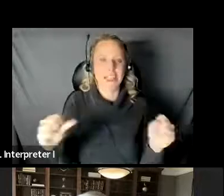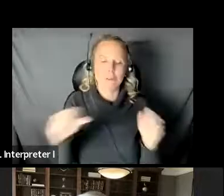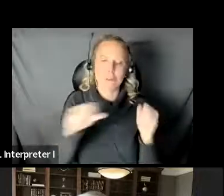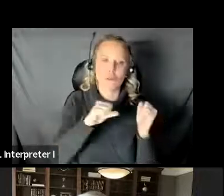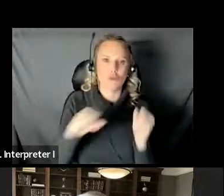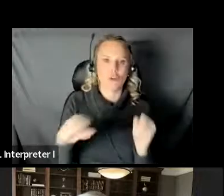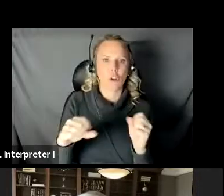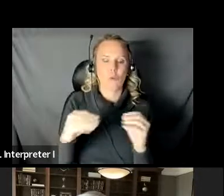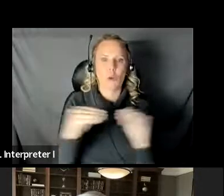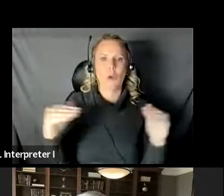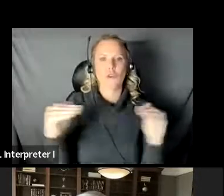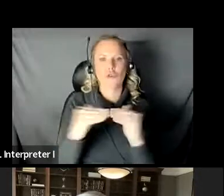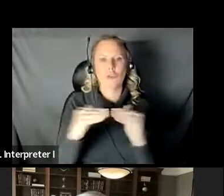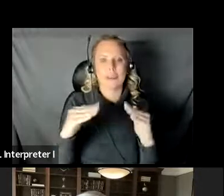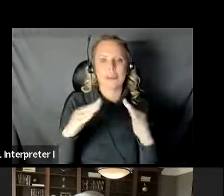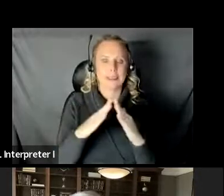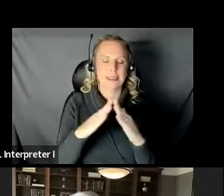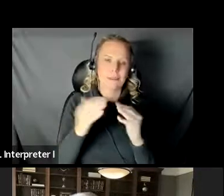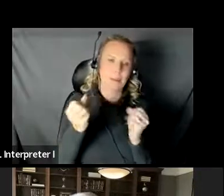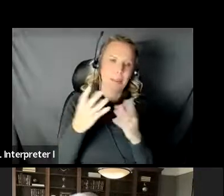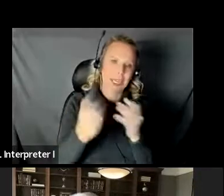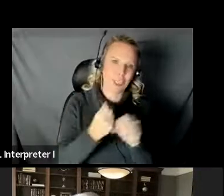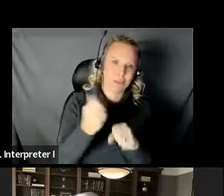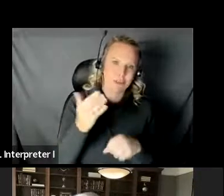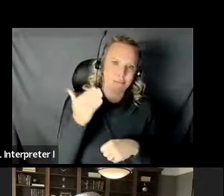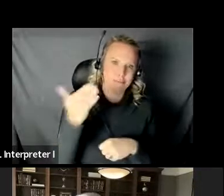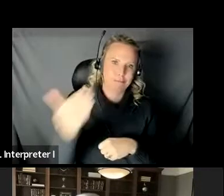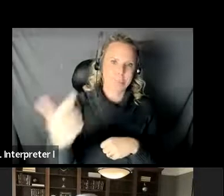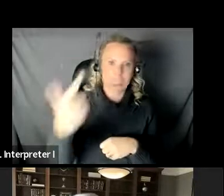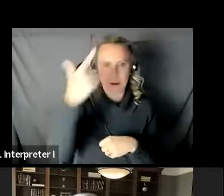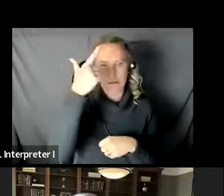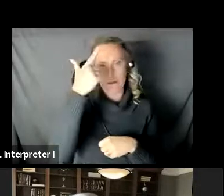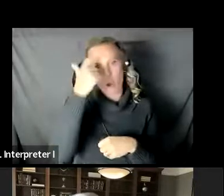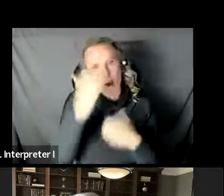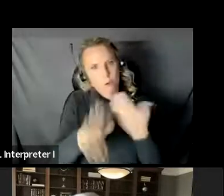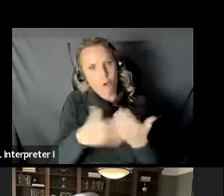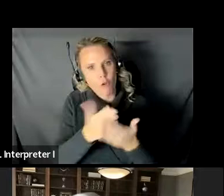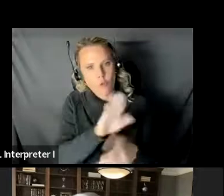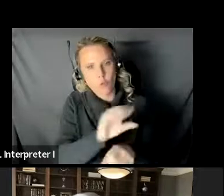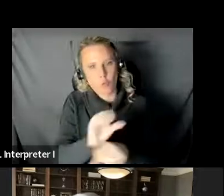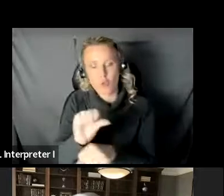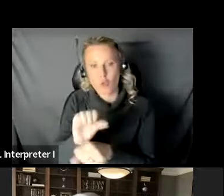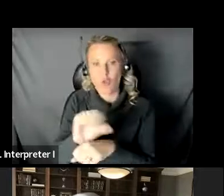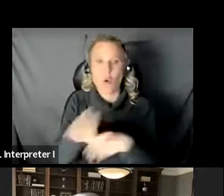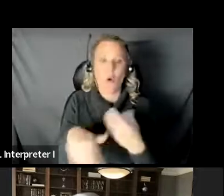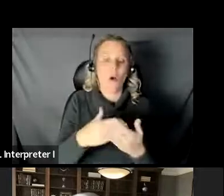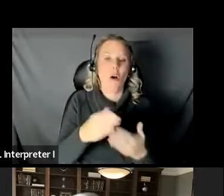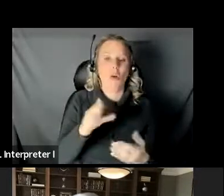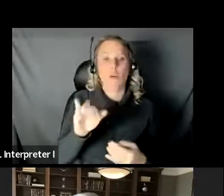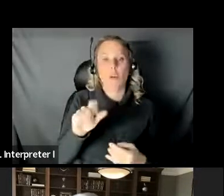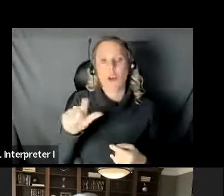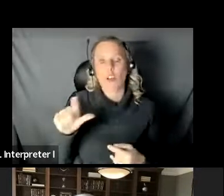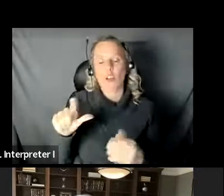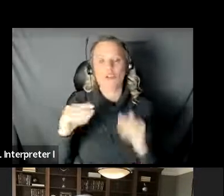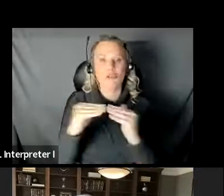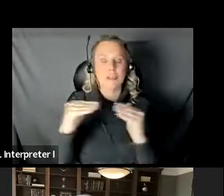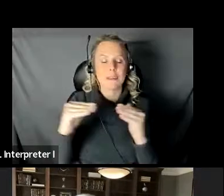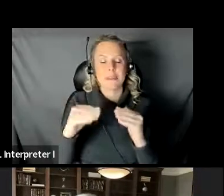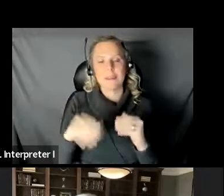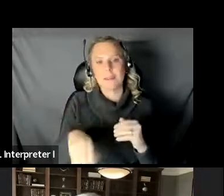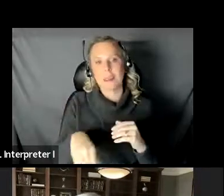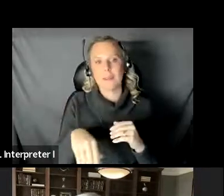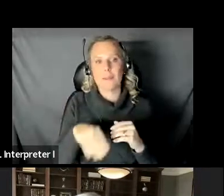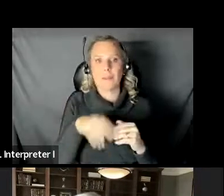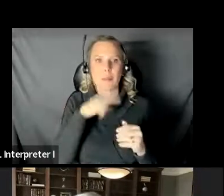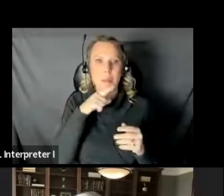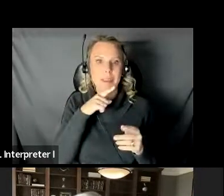and more just city for years to come because of your work. And to all the public witnesses and criminal justice experts who testified and advised the commission over the